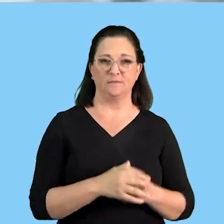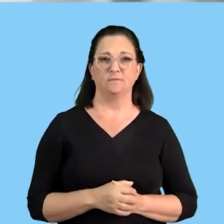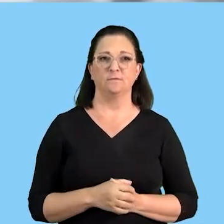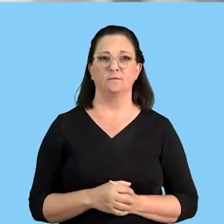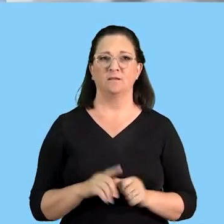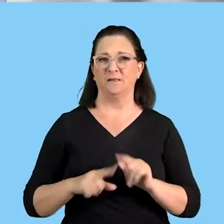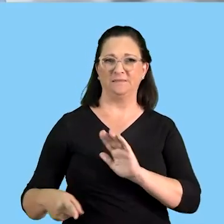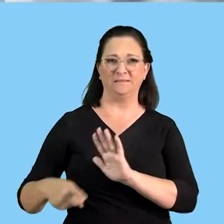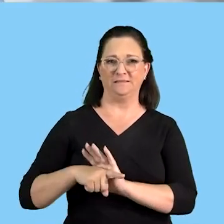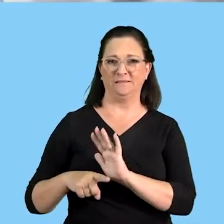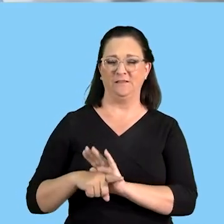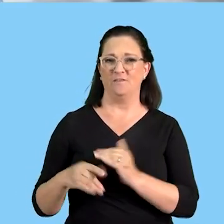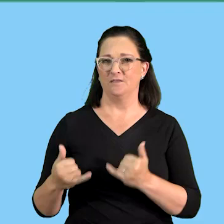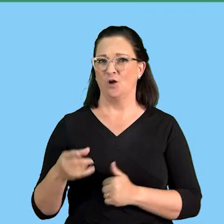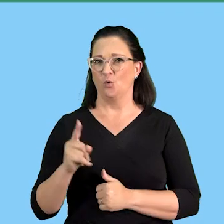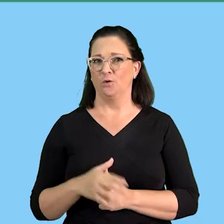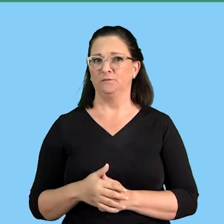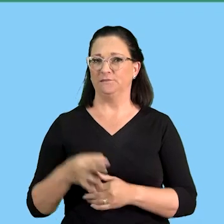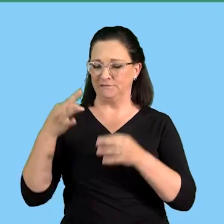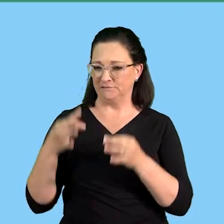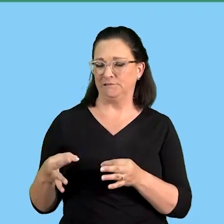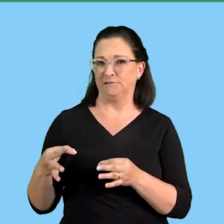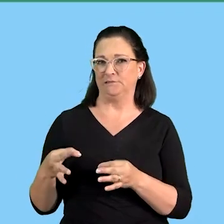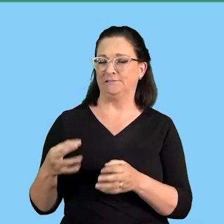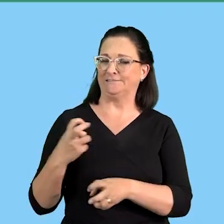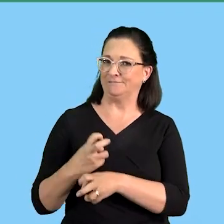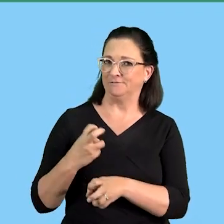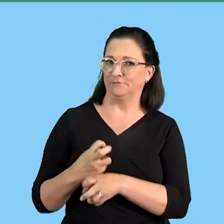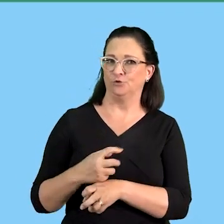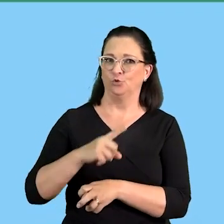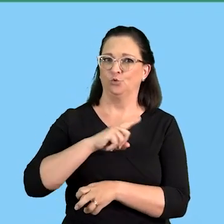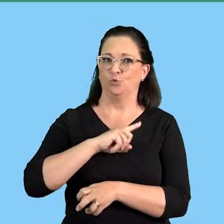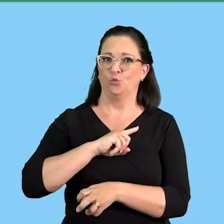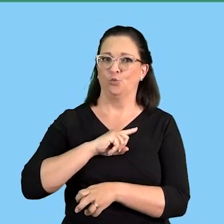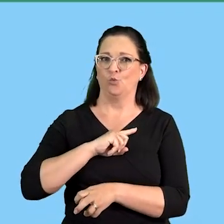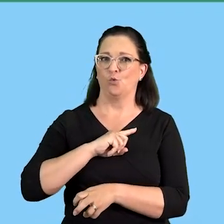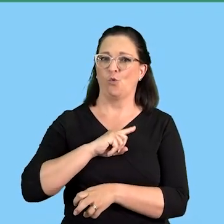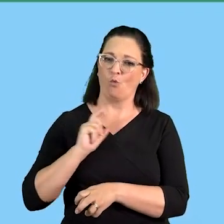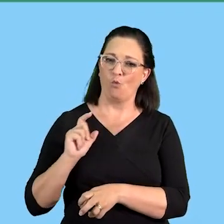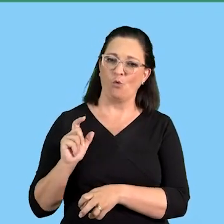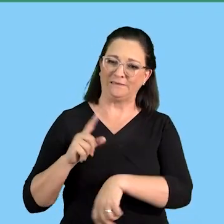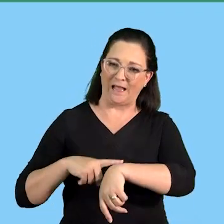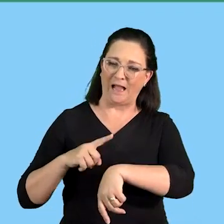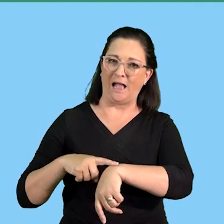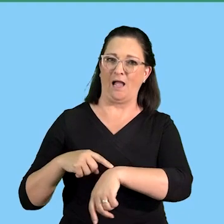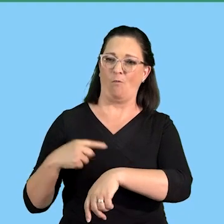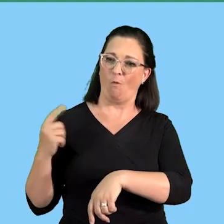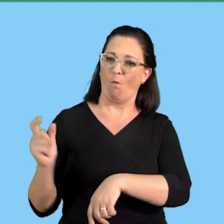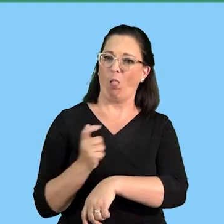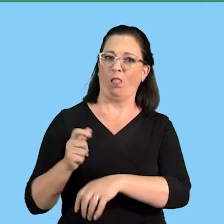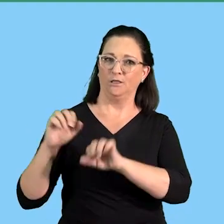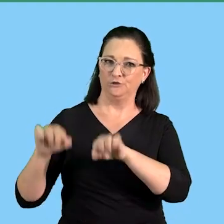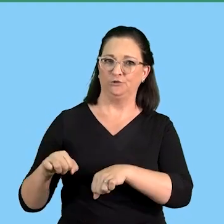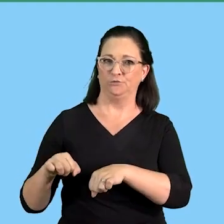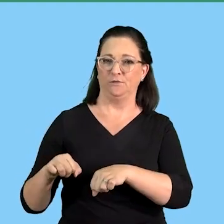looking into the disadvantages now, is that decisions are often difficult to reach and time consuming, and then it is difficult